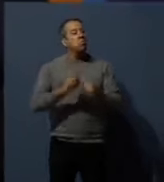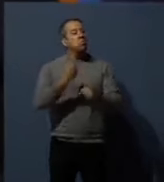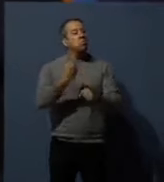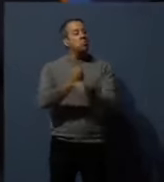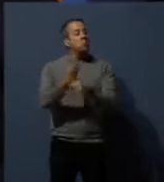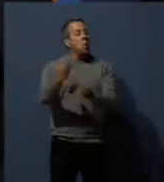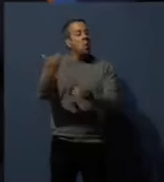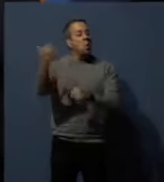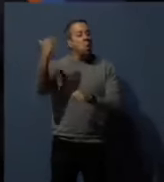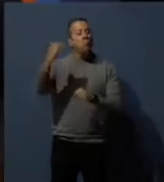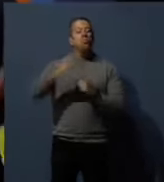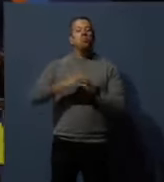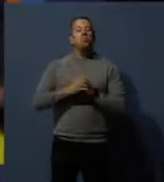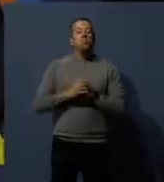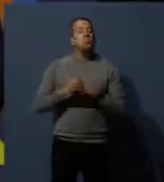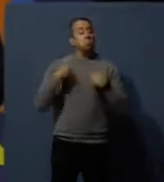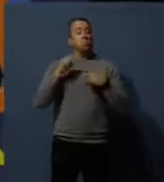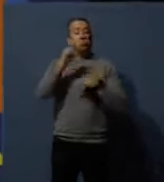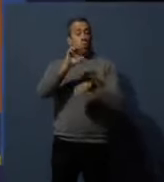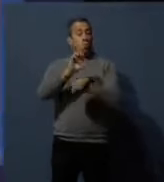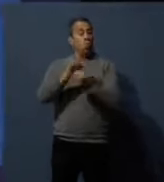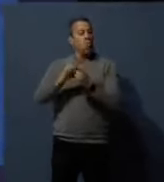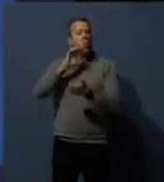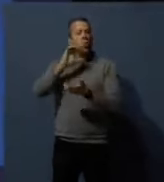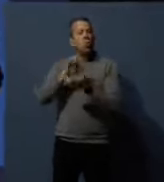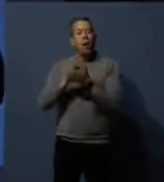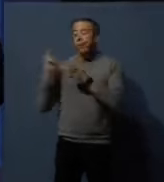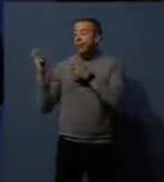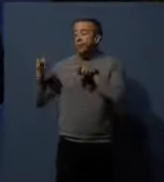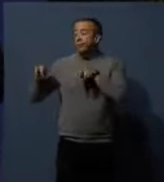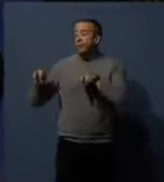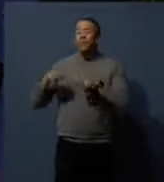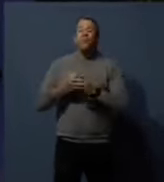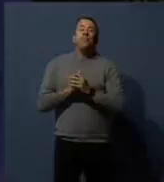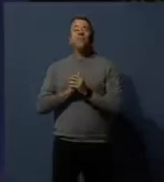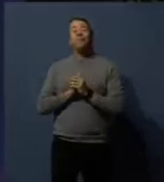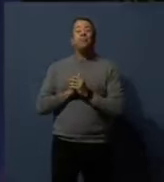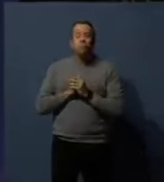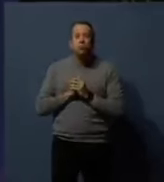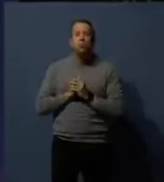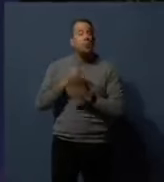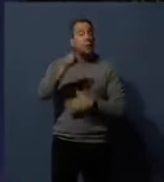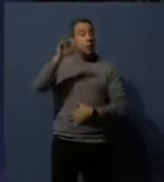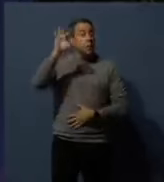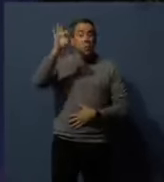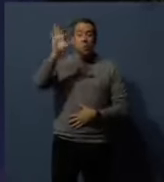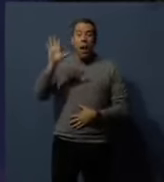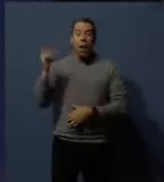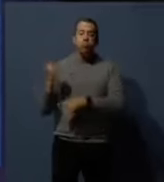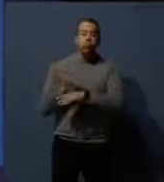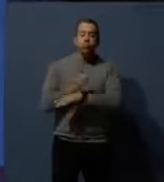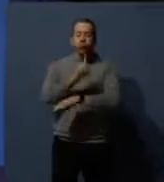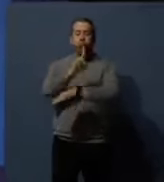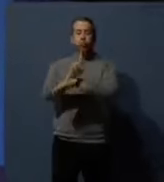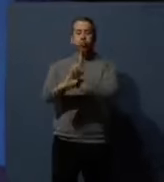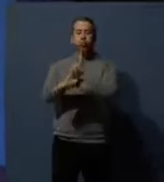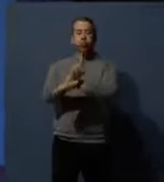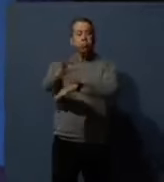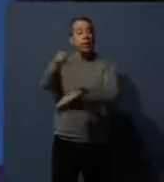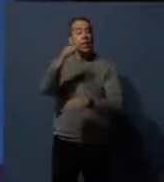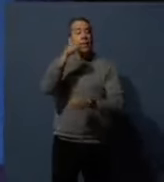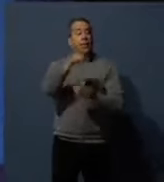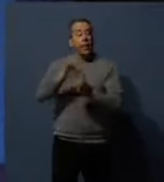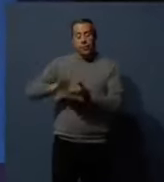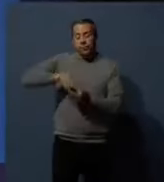Several years ago, we were in a church, my wife and I, and the pastor got up and he opened up a letter and he